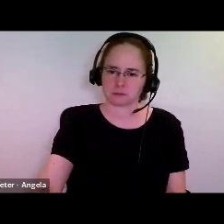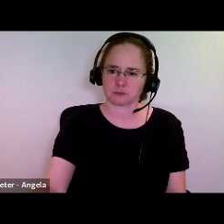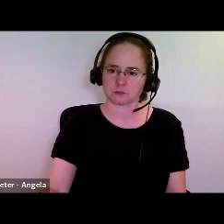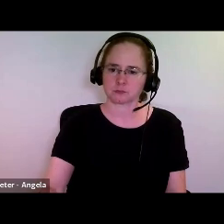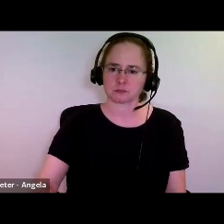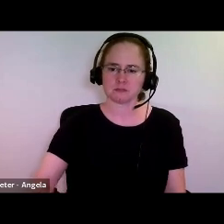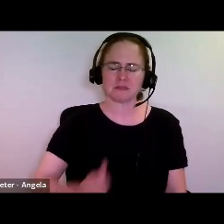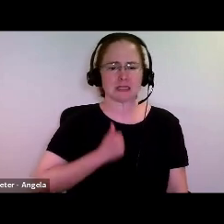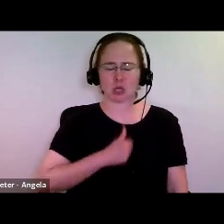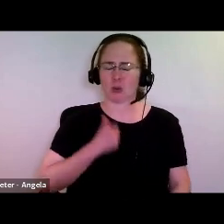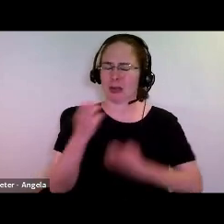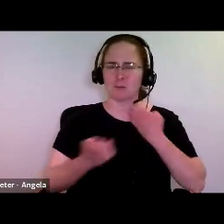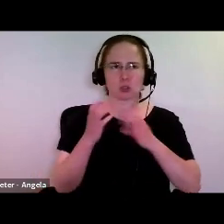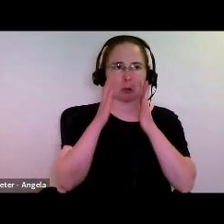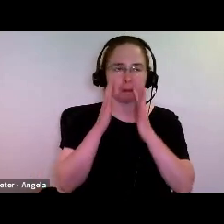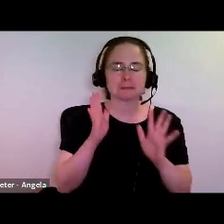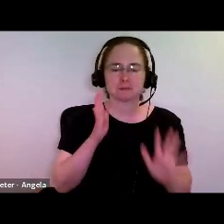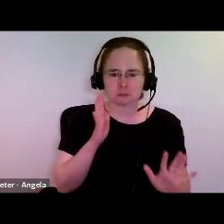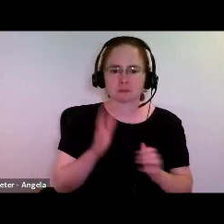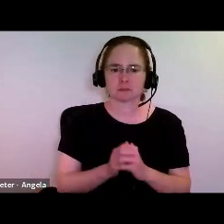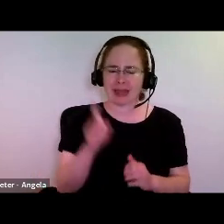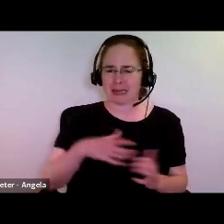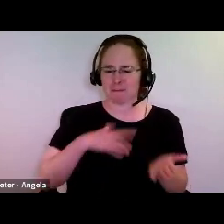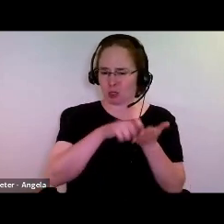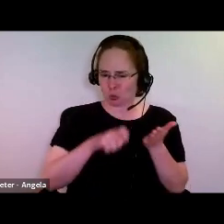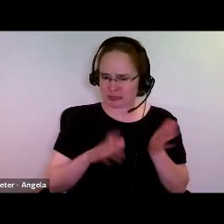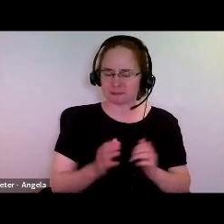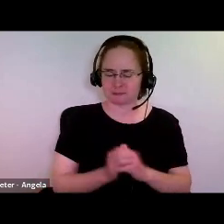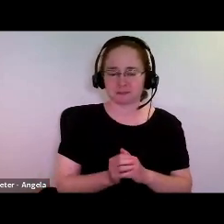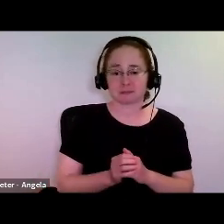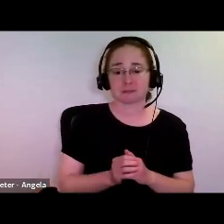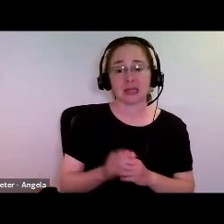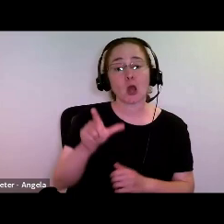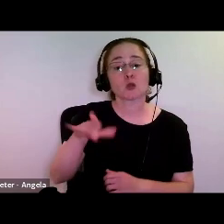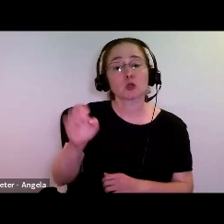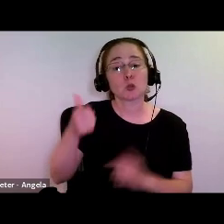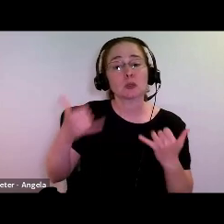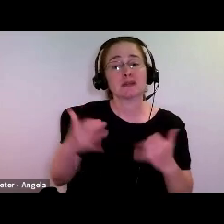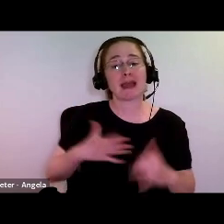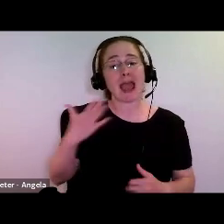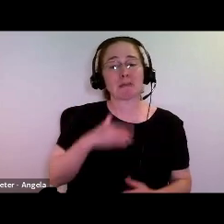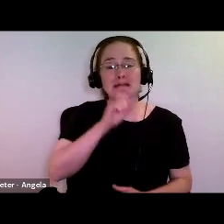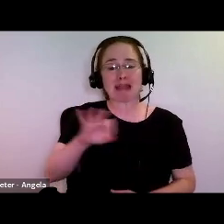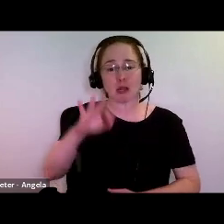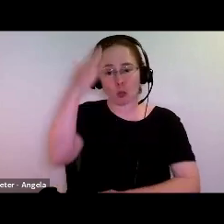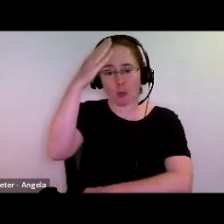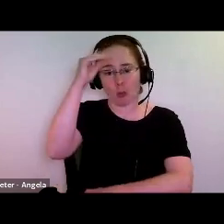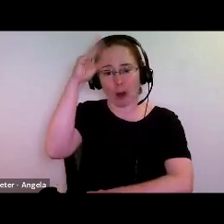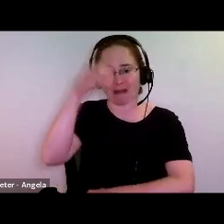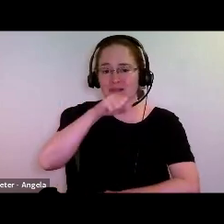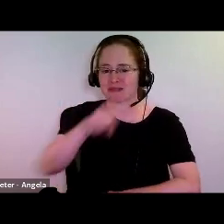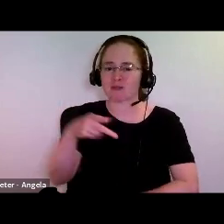Sorry, my emotions. I have to get my notes. Luke is a happy 9-year-old boy who